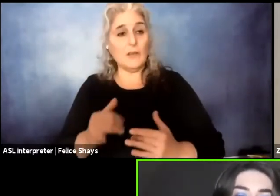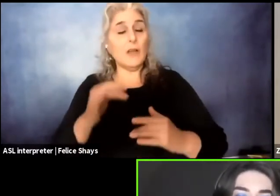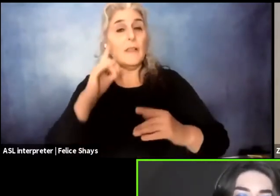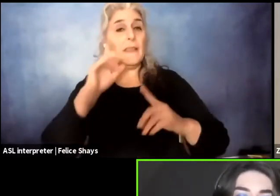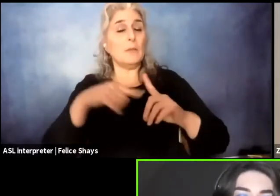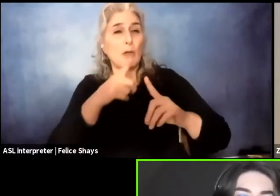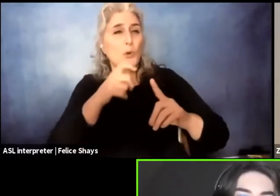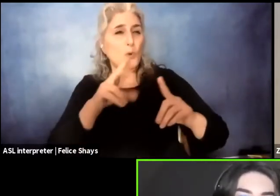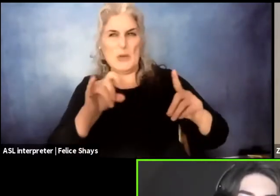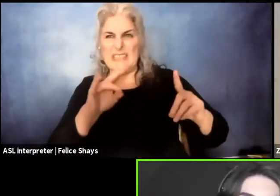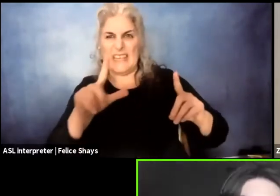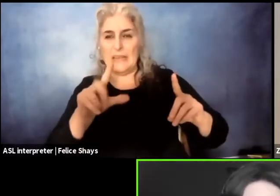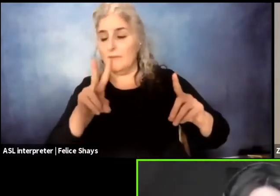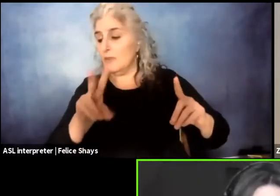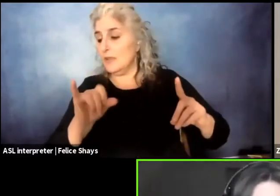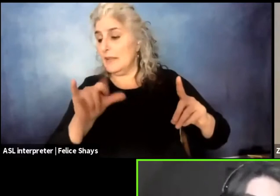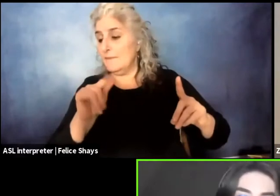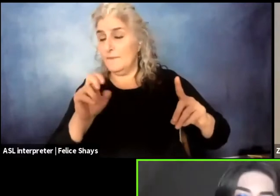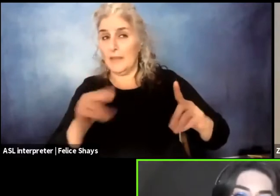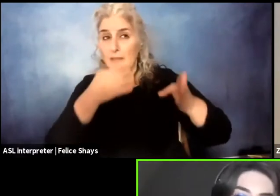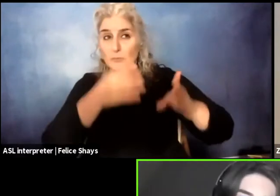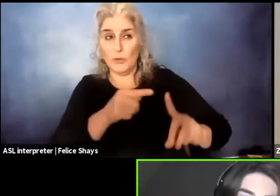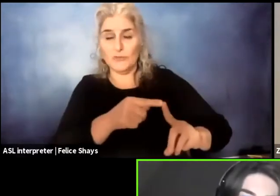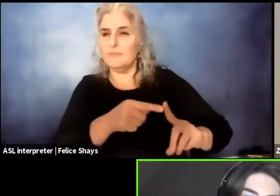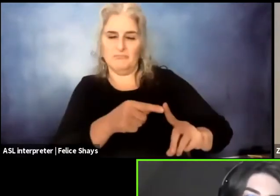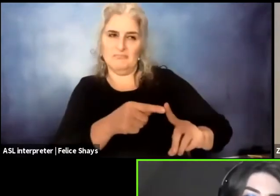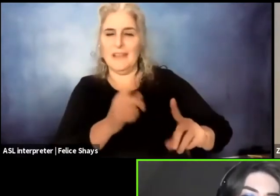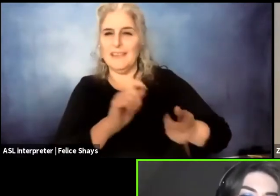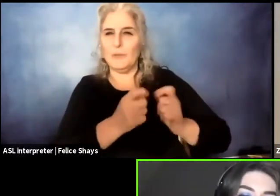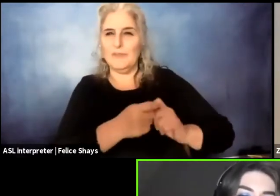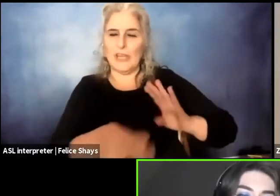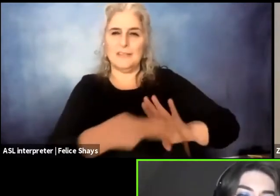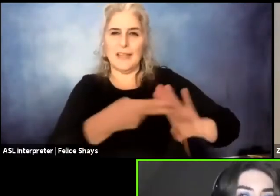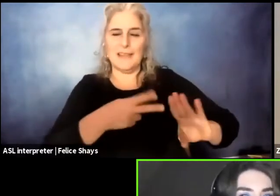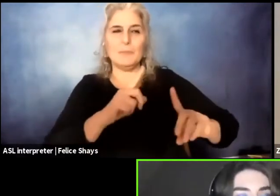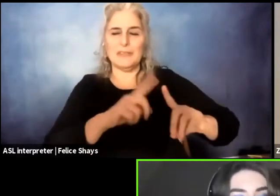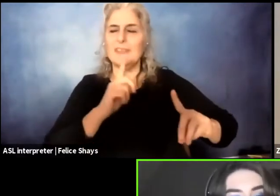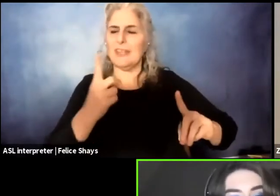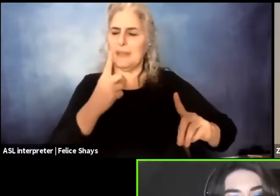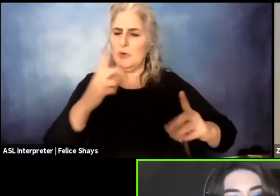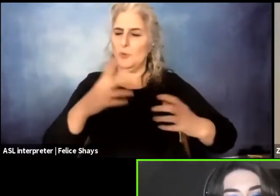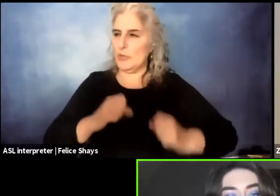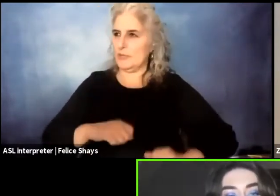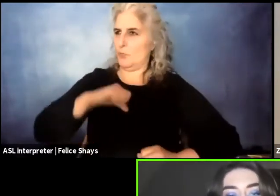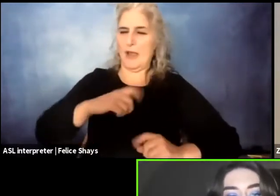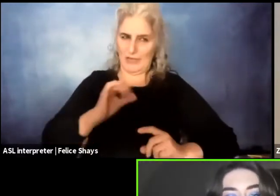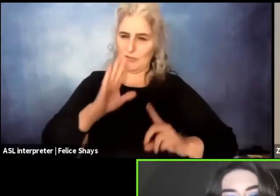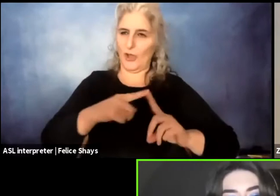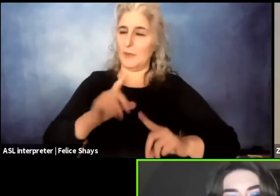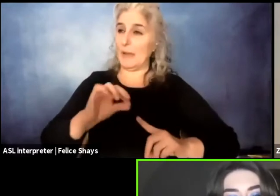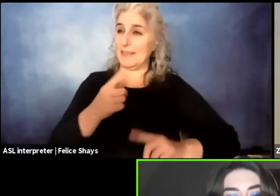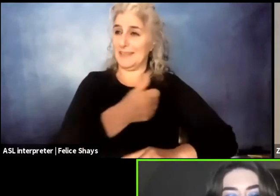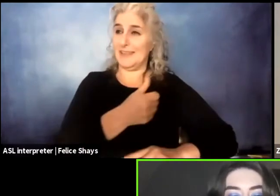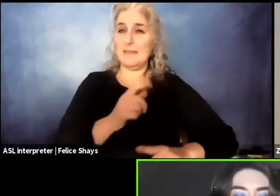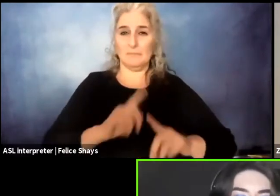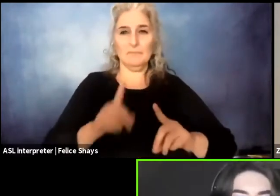actually sexually empowered, who has something to say about sex. But I think that we have a long way to go before we